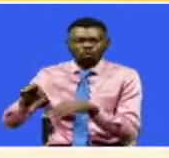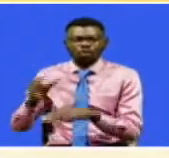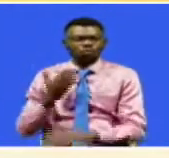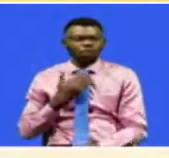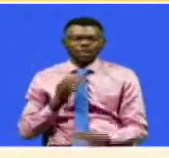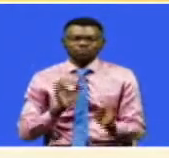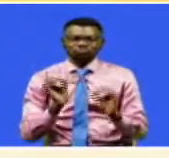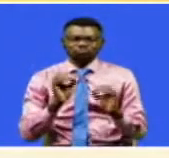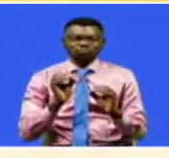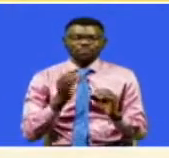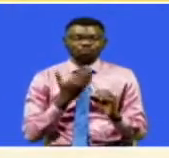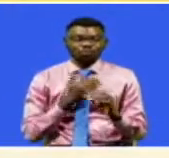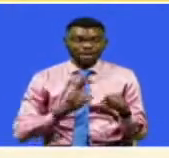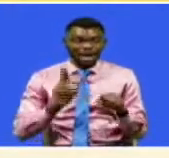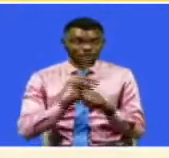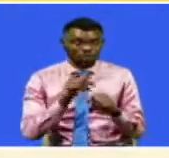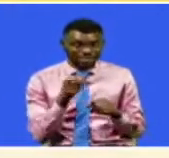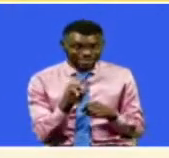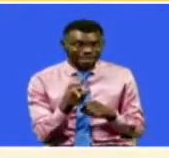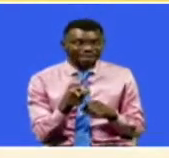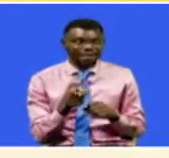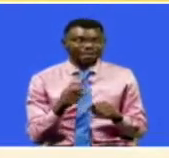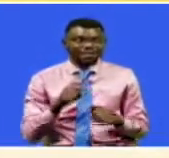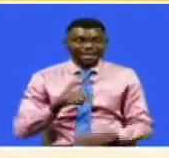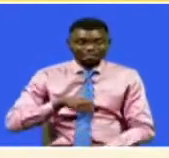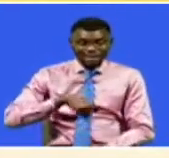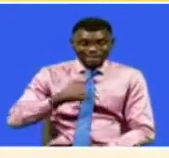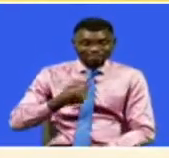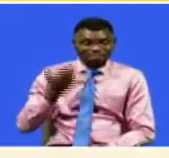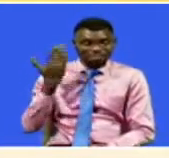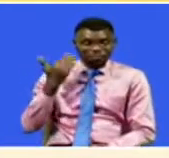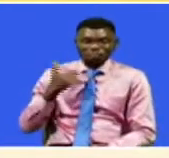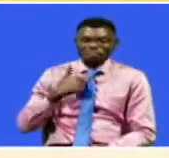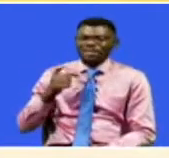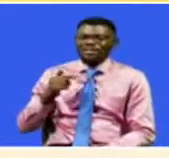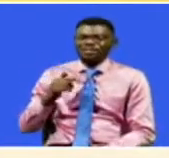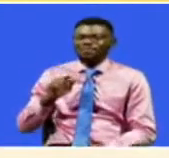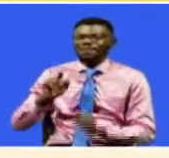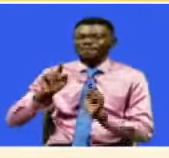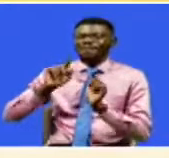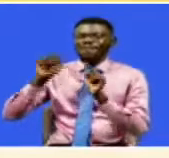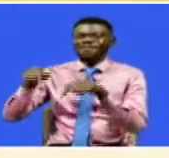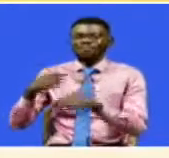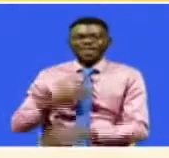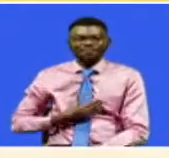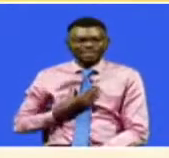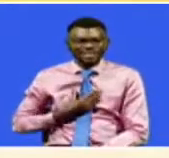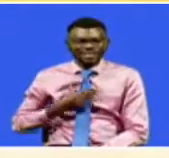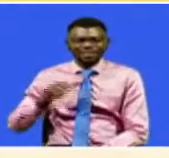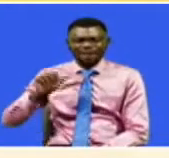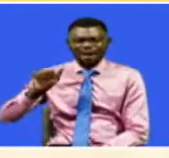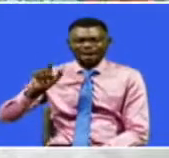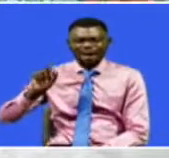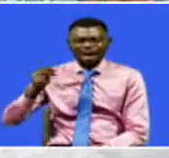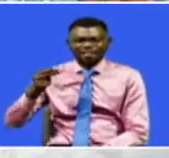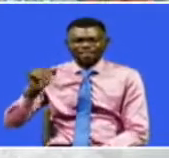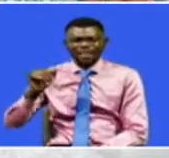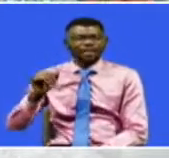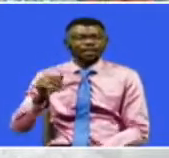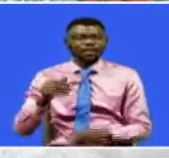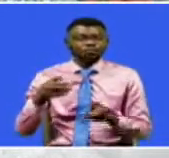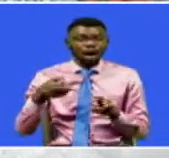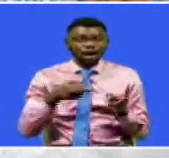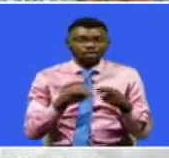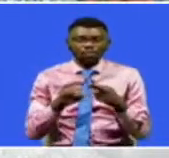we're going to do it. And for your information, I have personally visited Athi River. There is a good guy there called